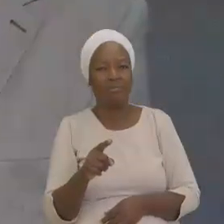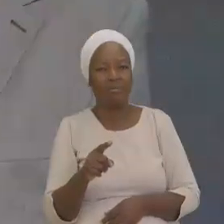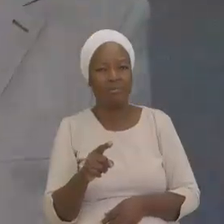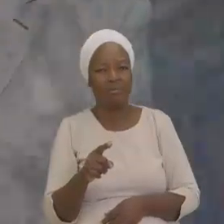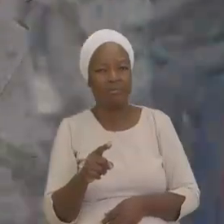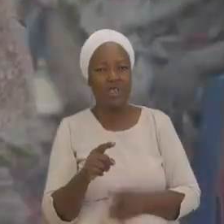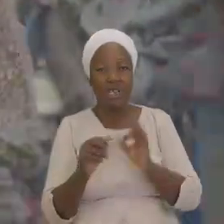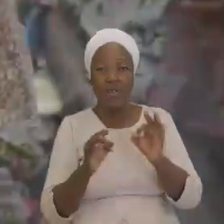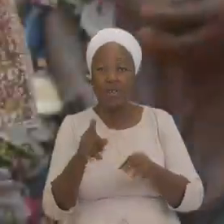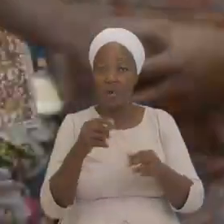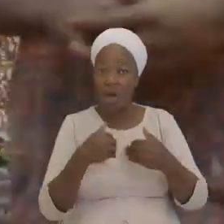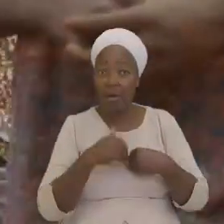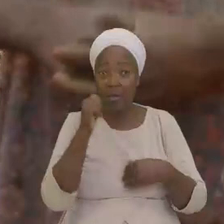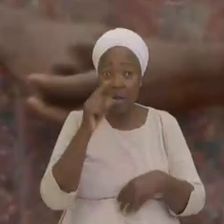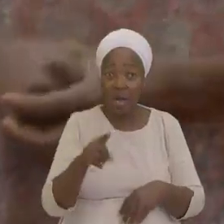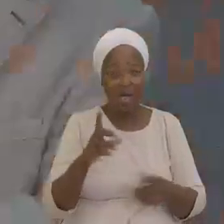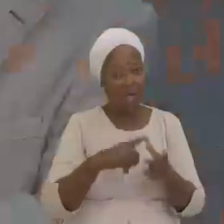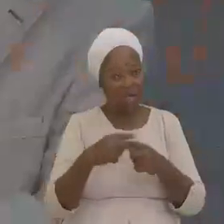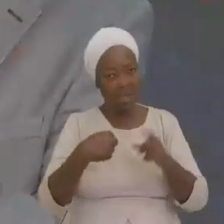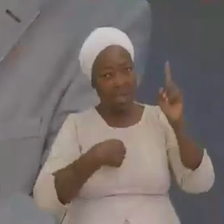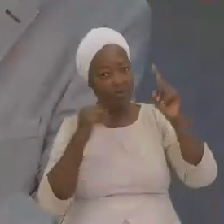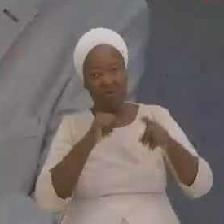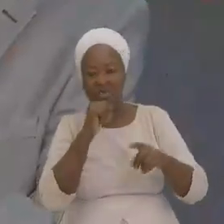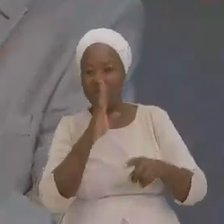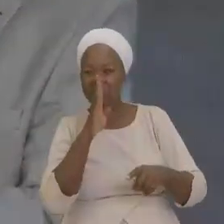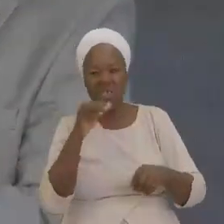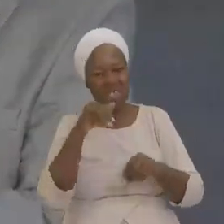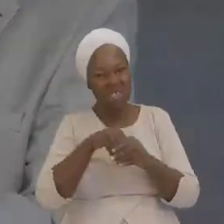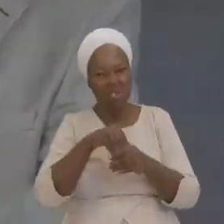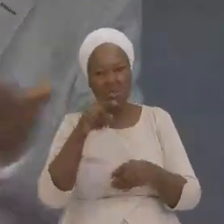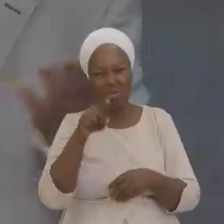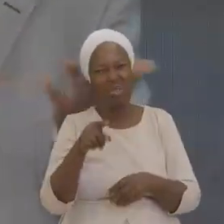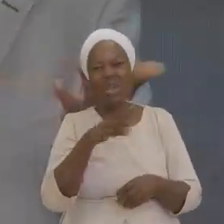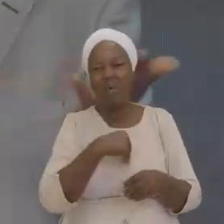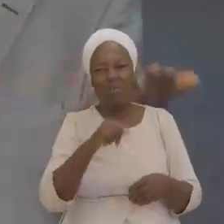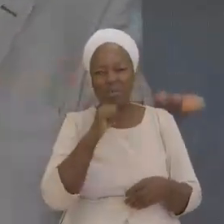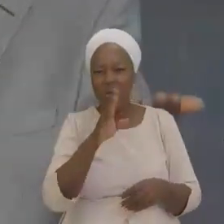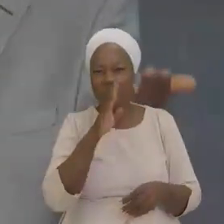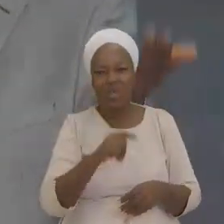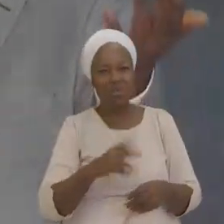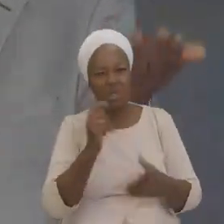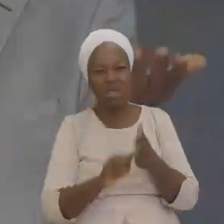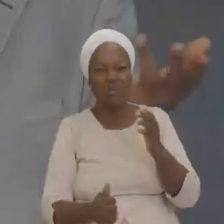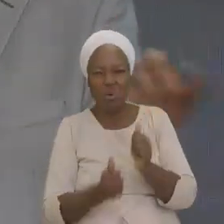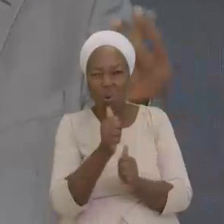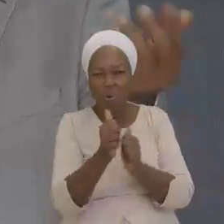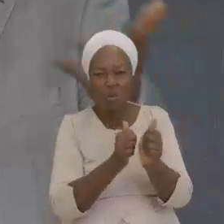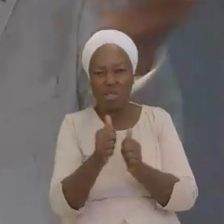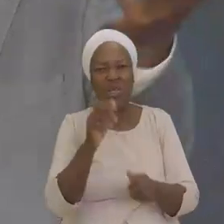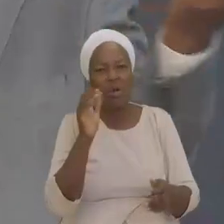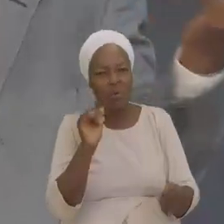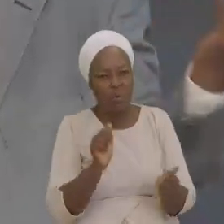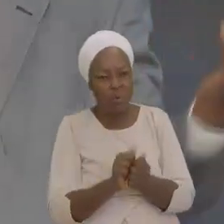If you have her, I'm not going to be a rival with her. I'm not going to be a rival with